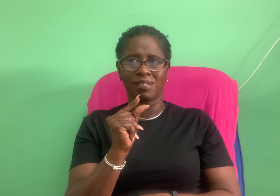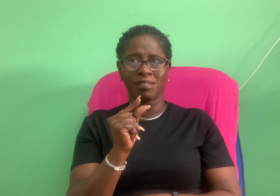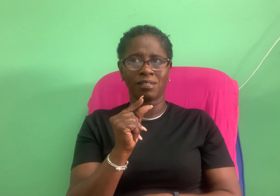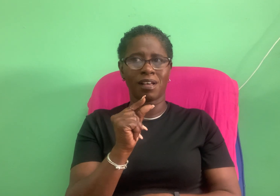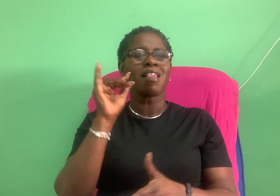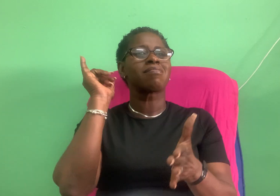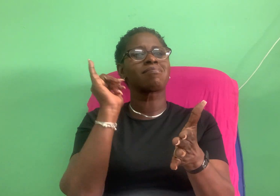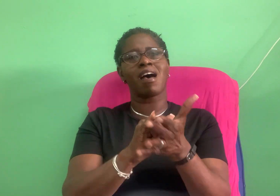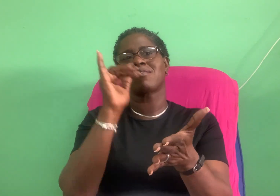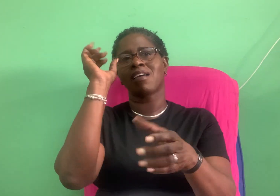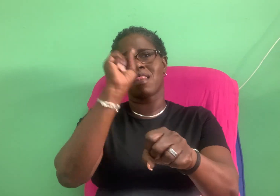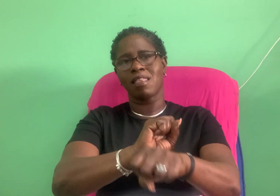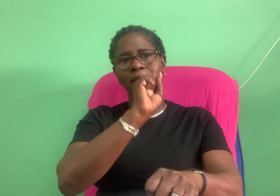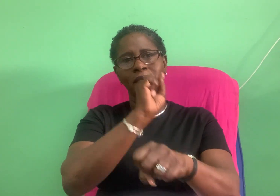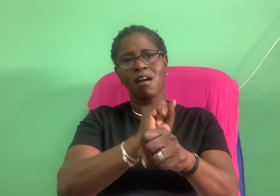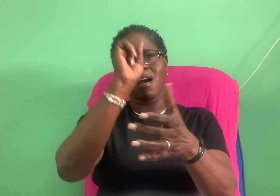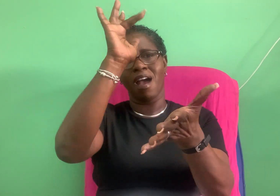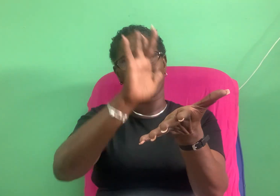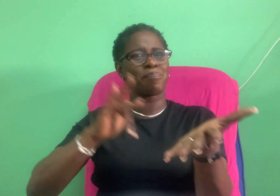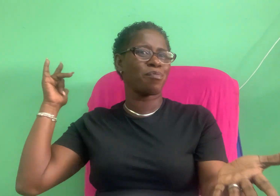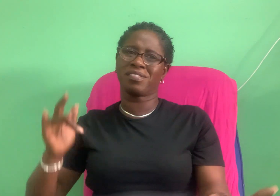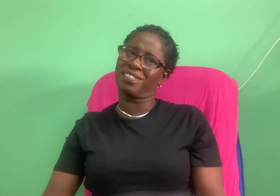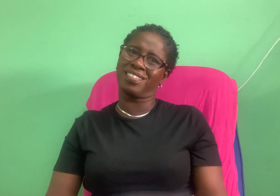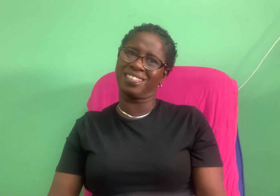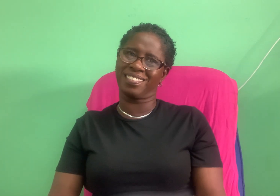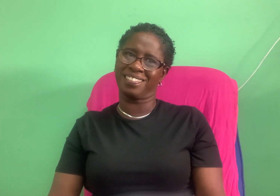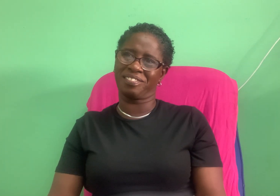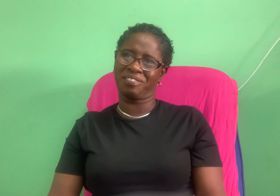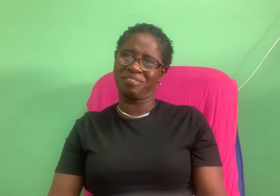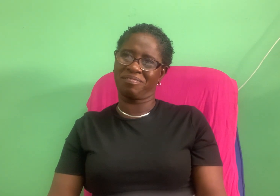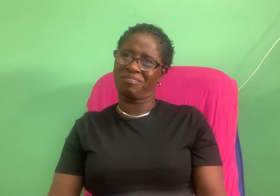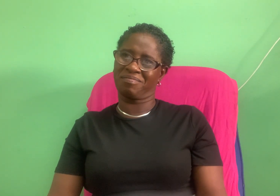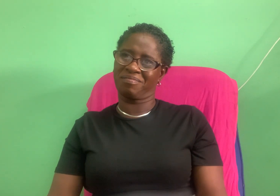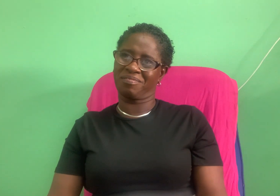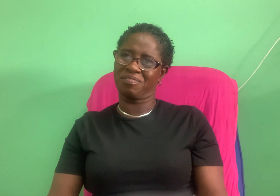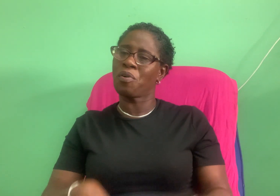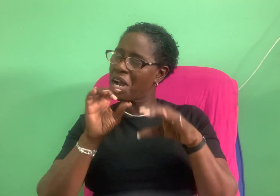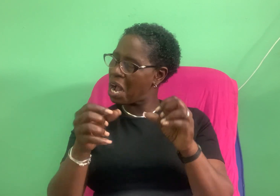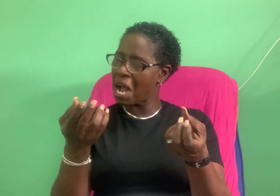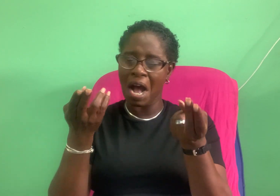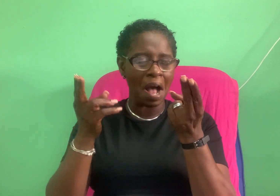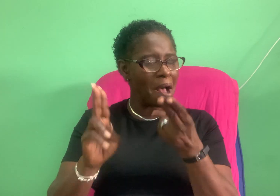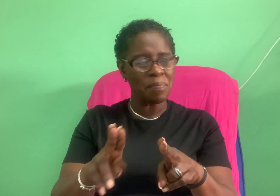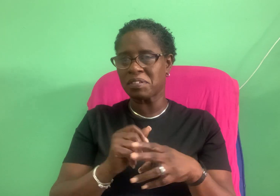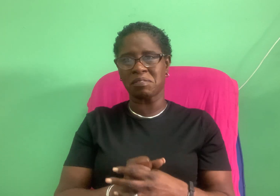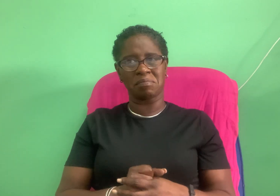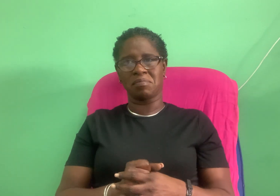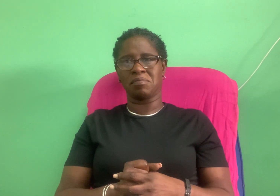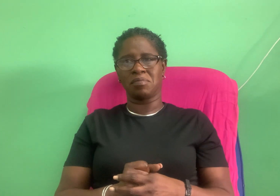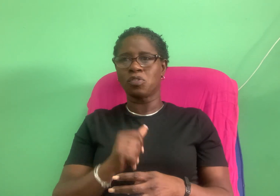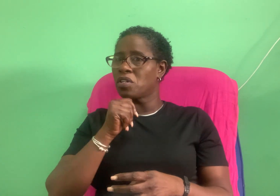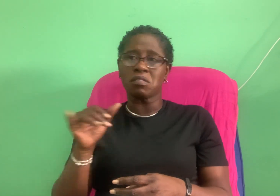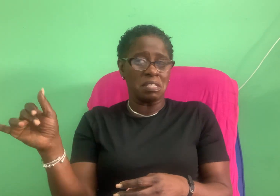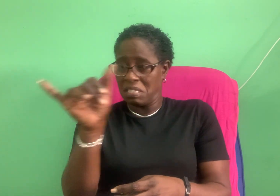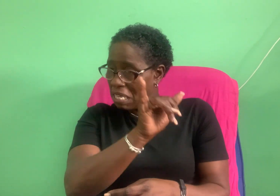another location, like just in Uganda. They might be more likely to undergo sexual exploitation, right? It doesn't necessarily have to be the